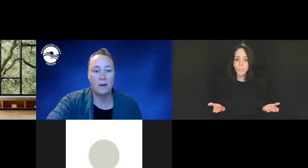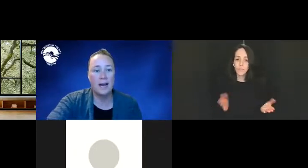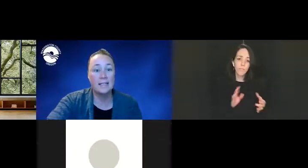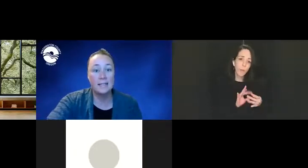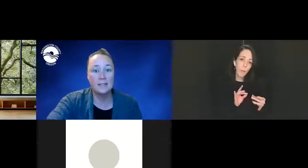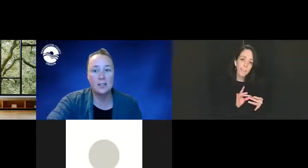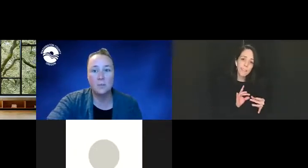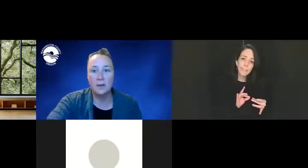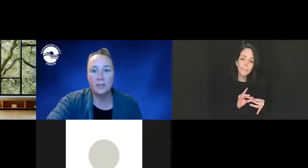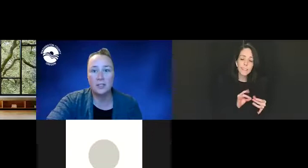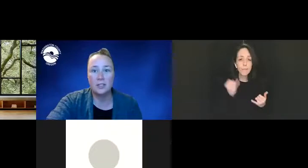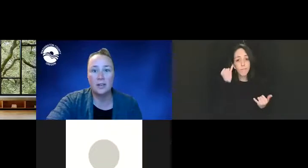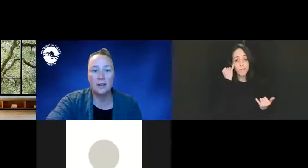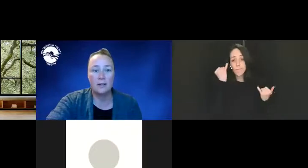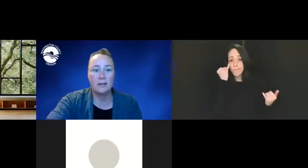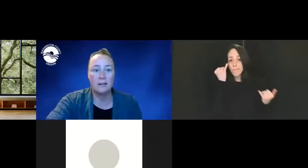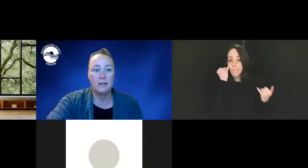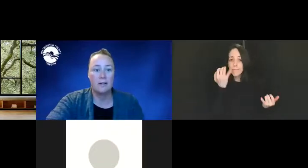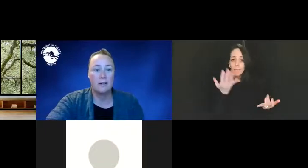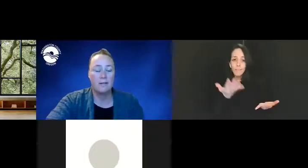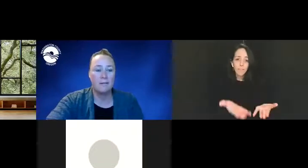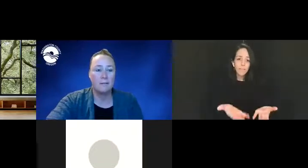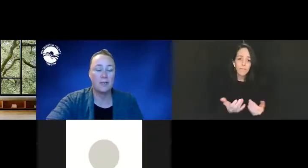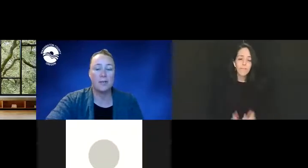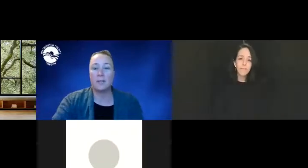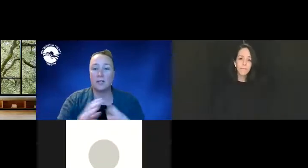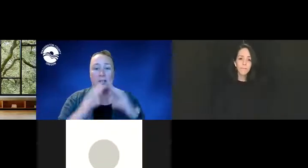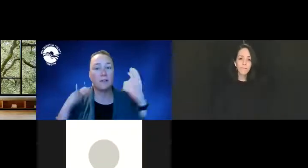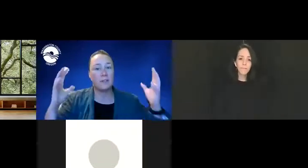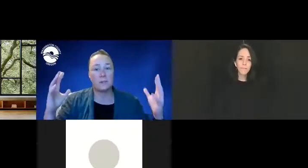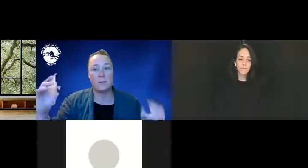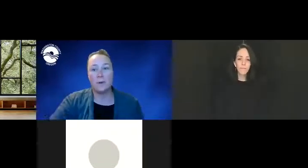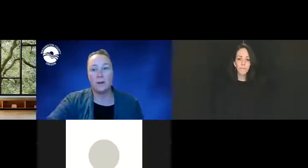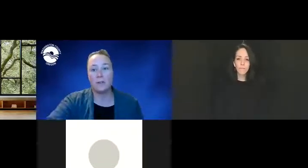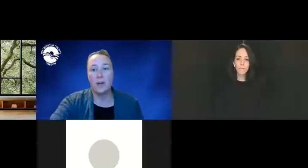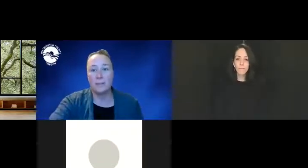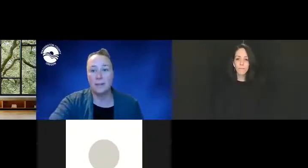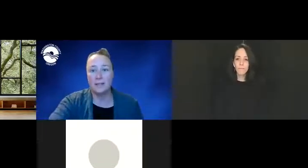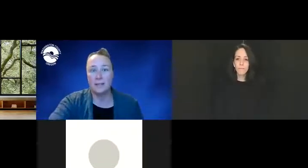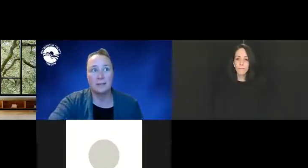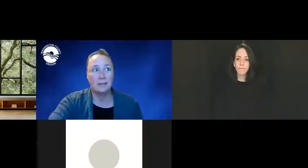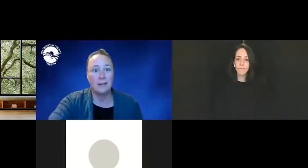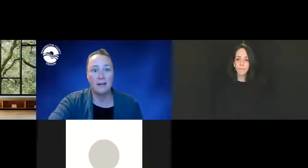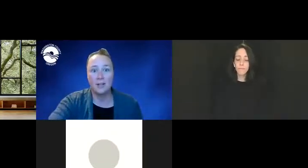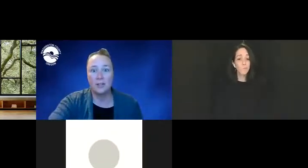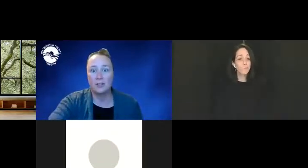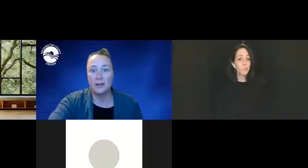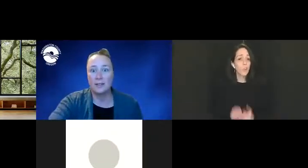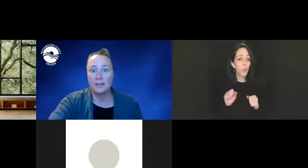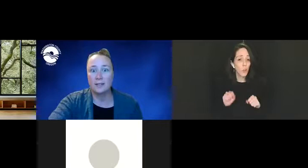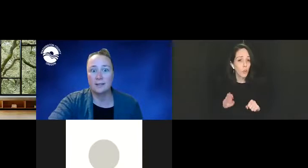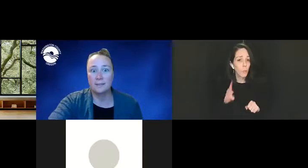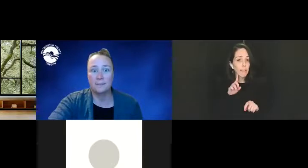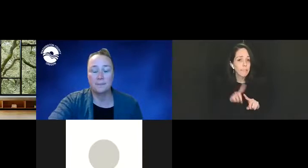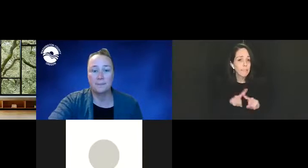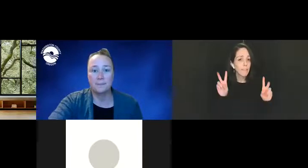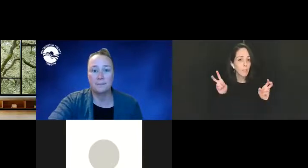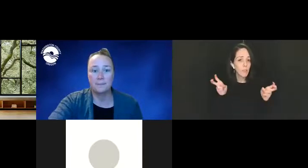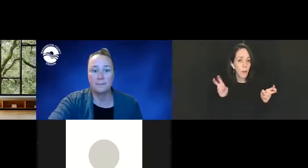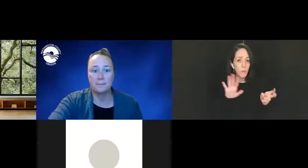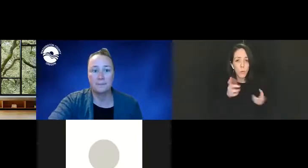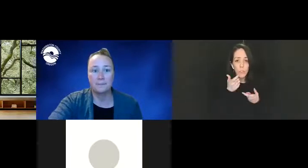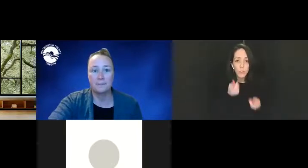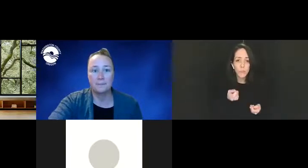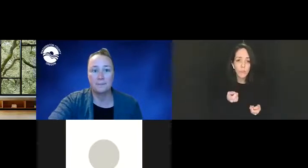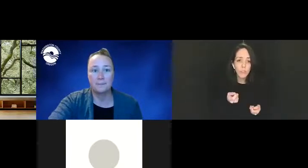comments or ideas you wanted to share? Or even, it could even just be broader topics of interest. I